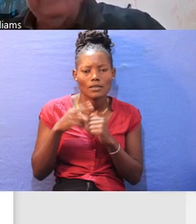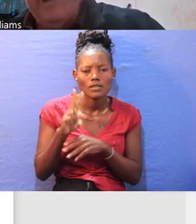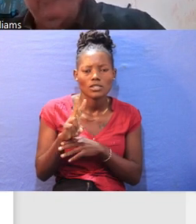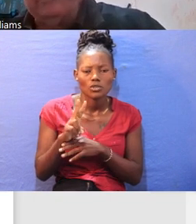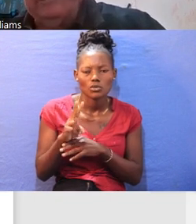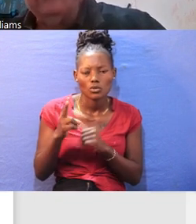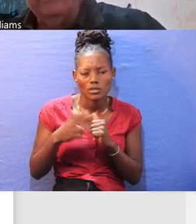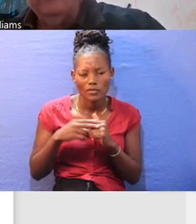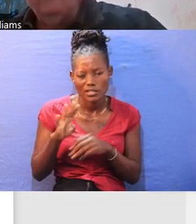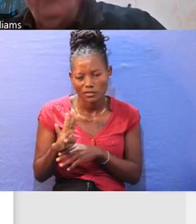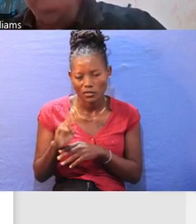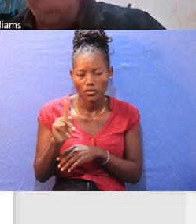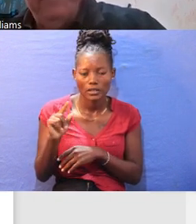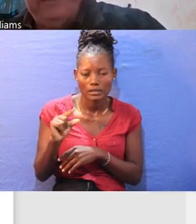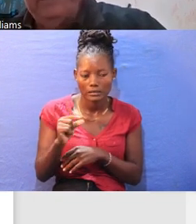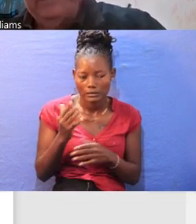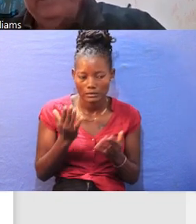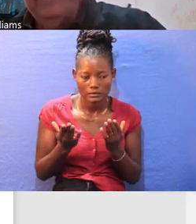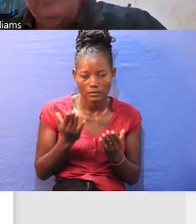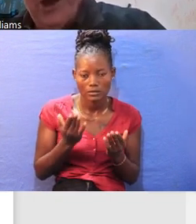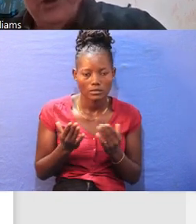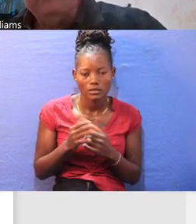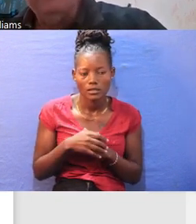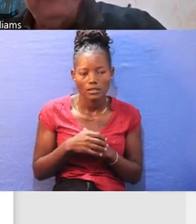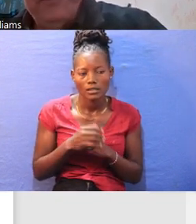like that. He power cleaned 150